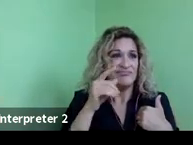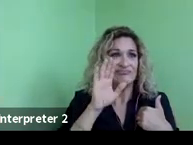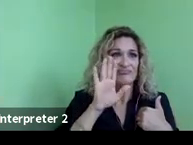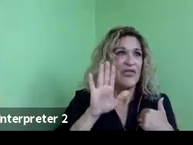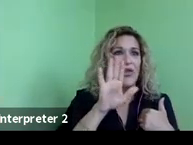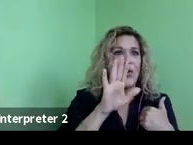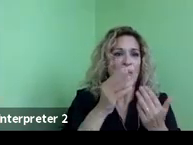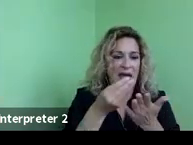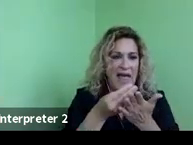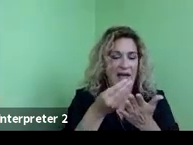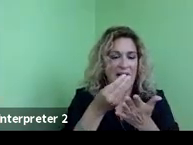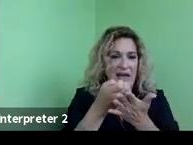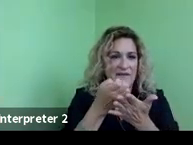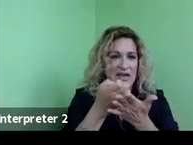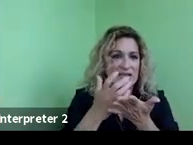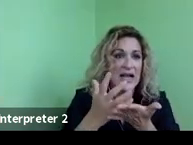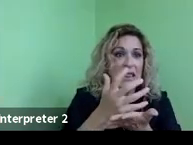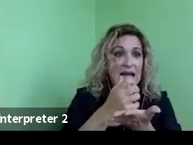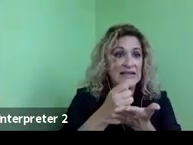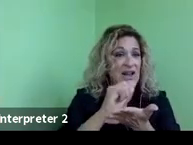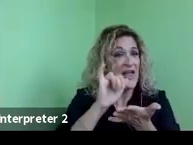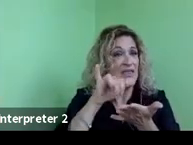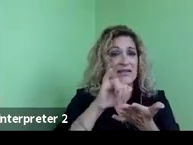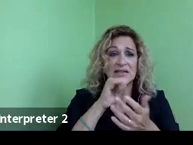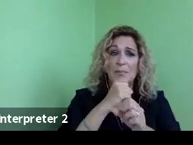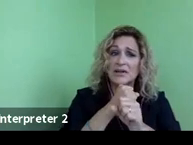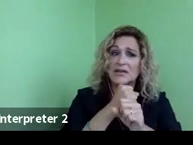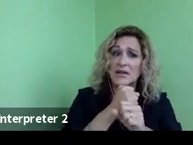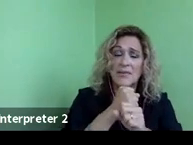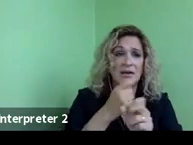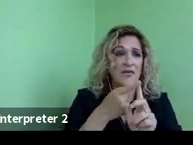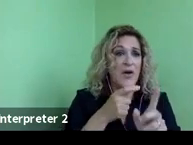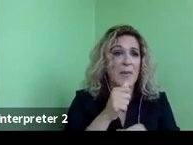is not protected by confidentiality.